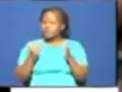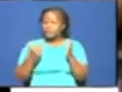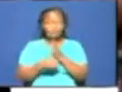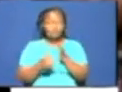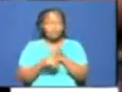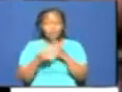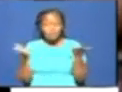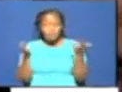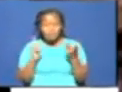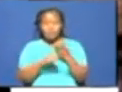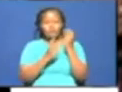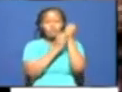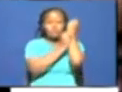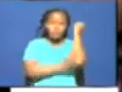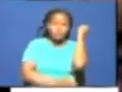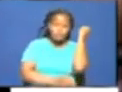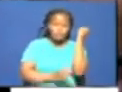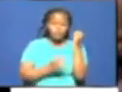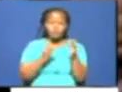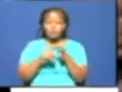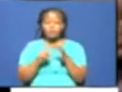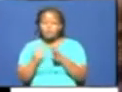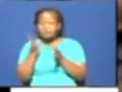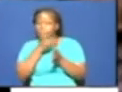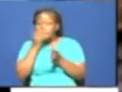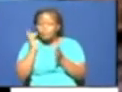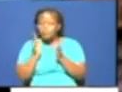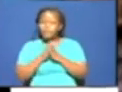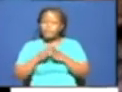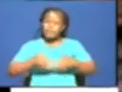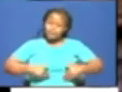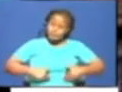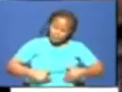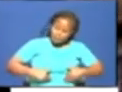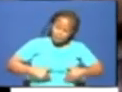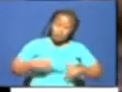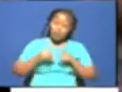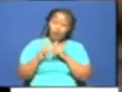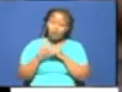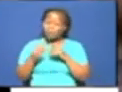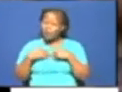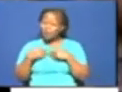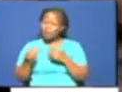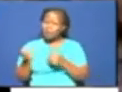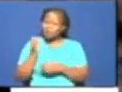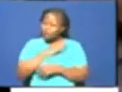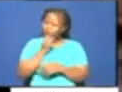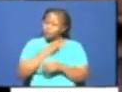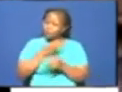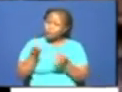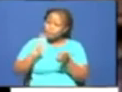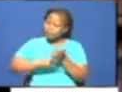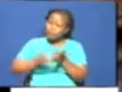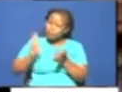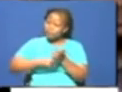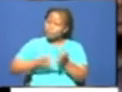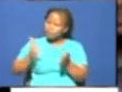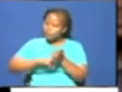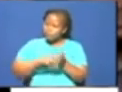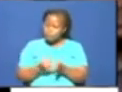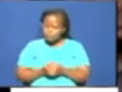poverty, drought and famine were raised repeatedly. In the Lower